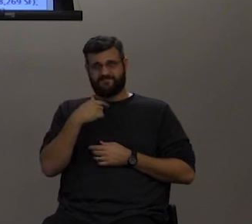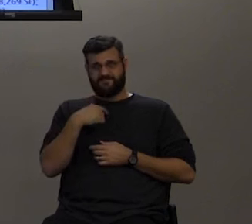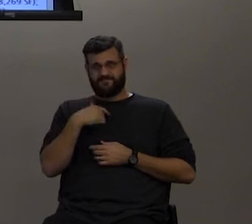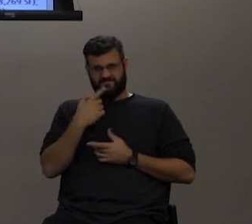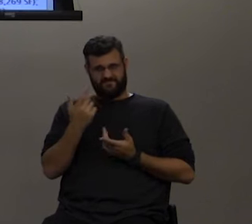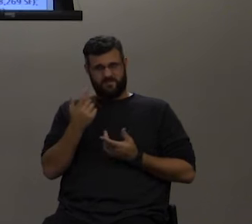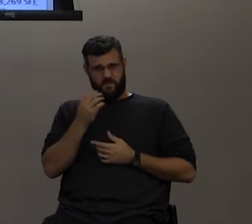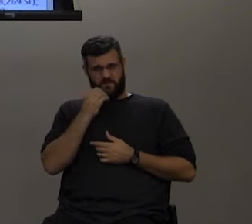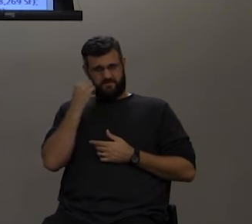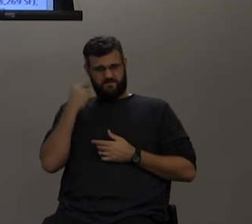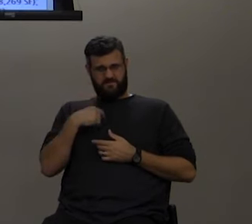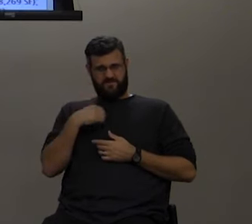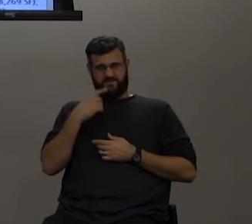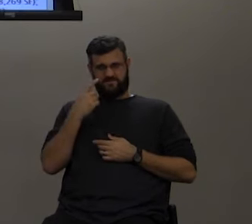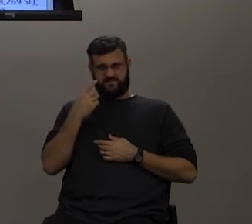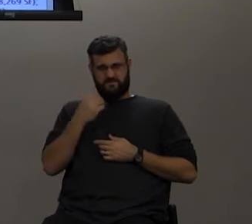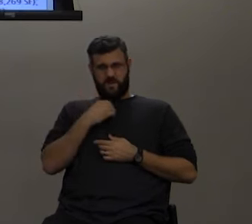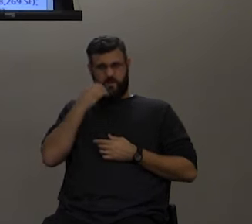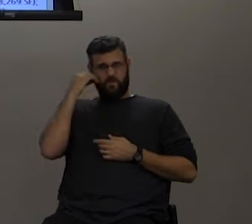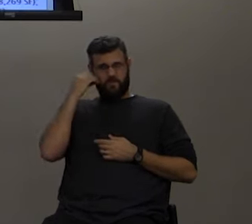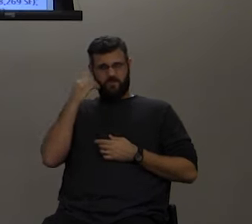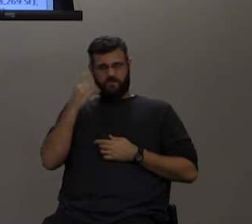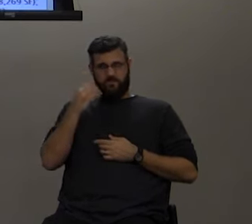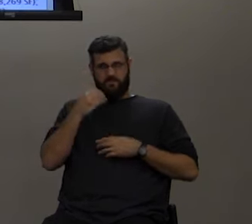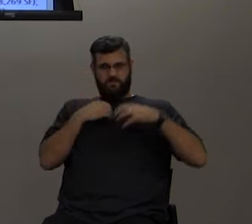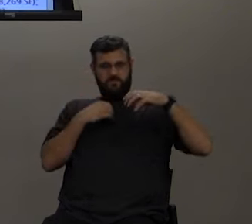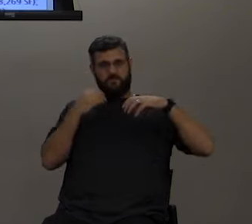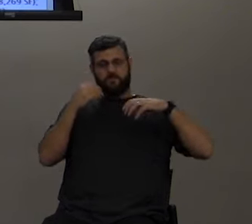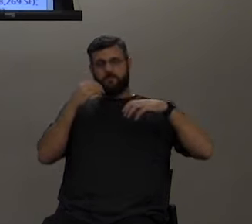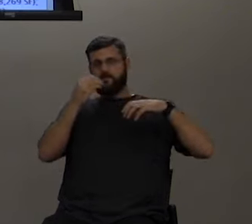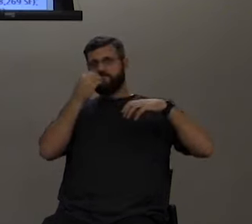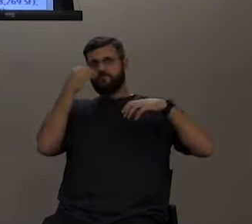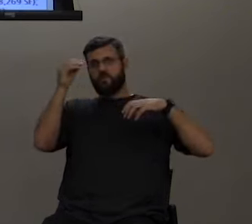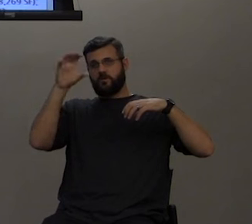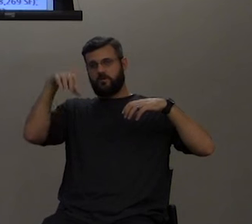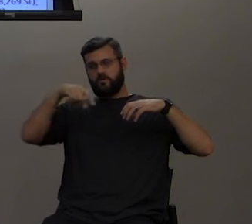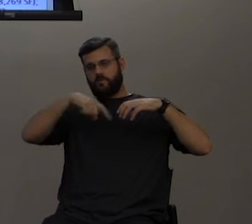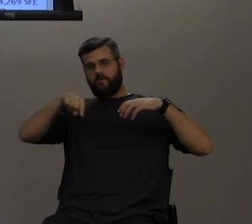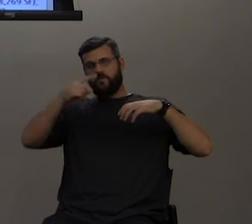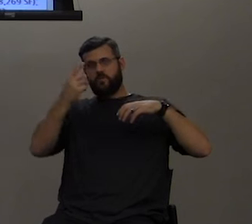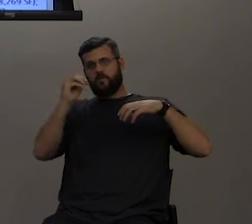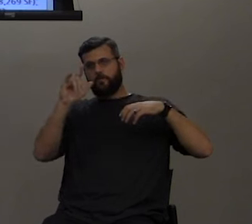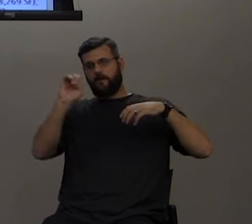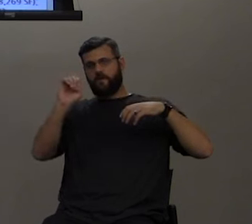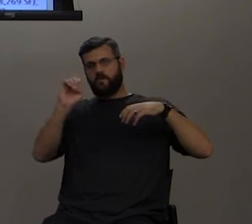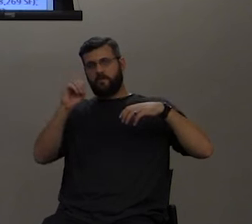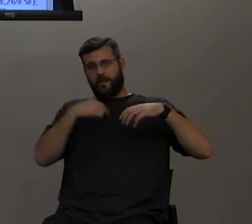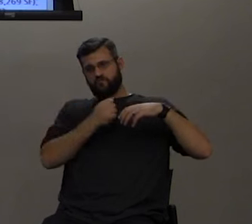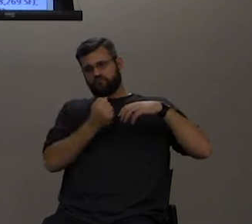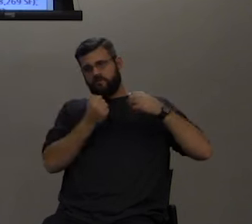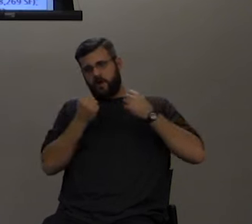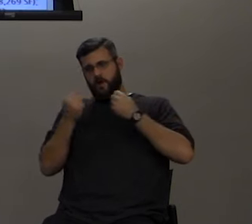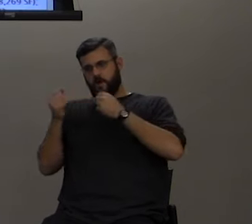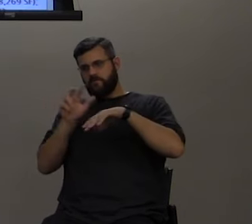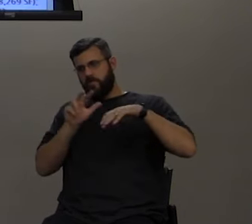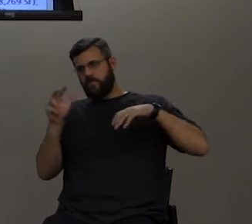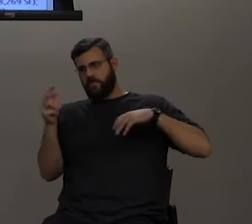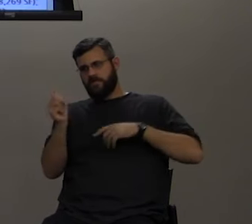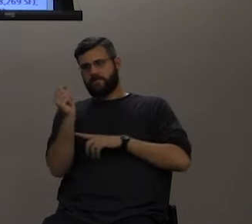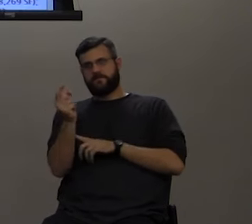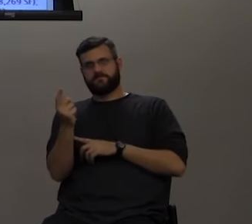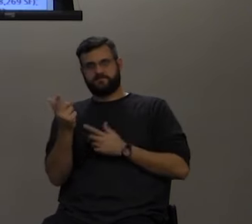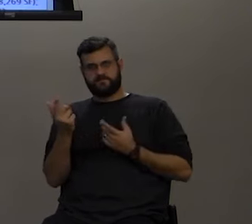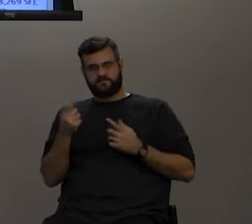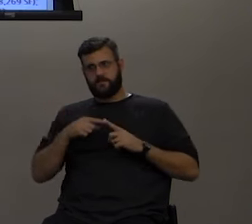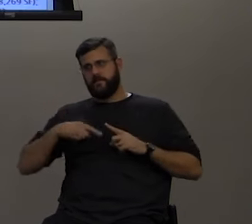get to a grocery store, and it's a mile from my house. And so it is relative. I can go 10 miles in 10 minutes here. I can go 1 mile in 10